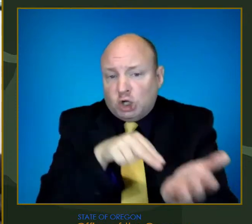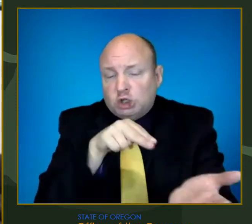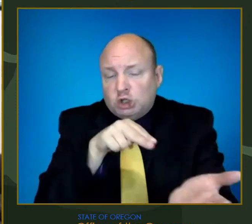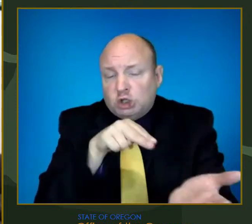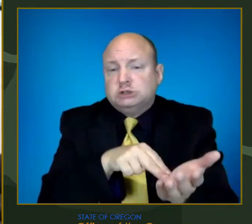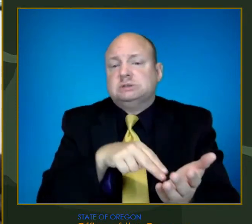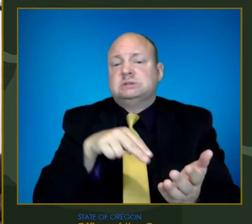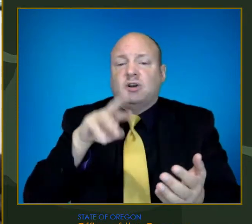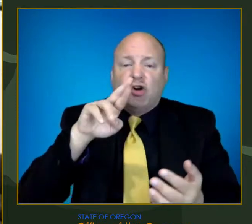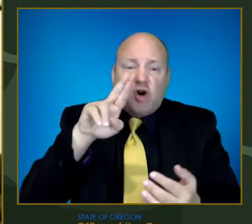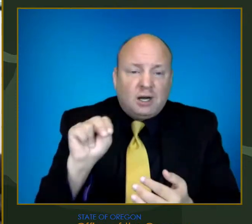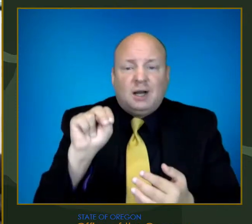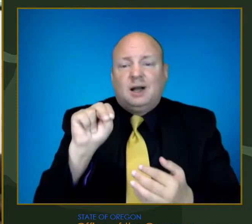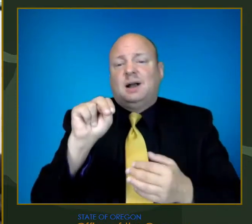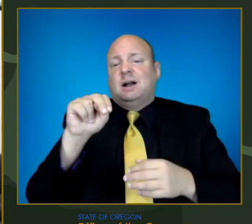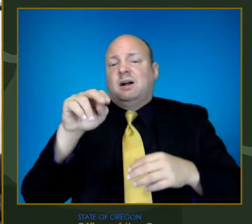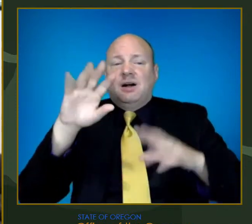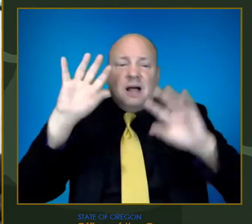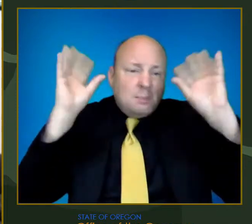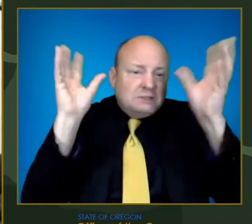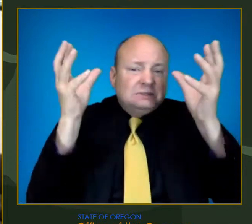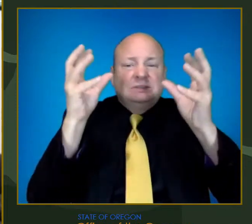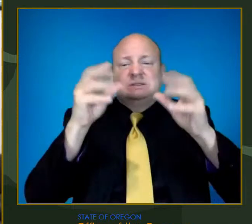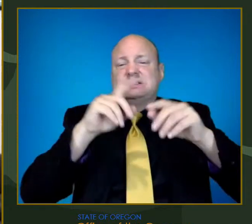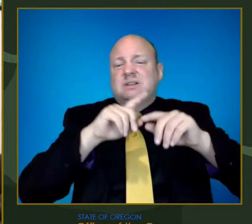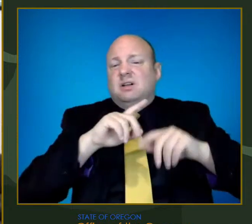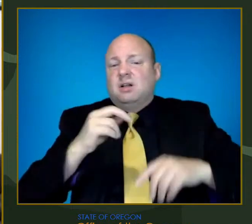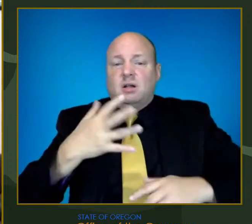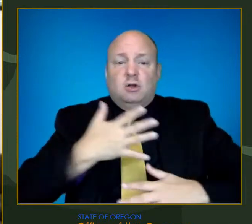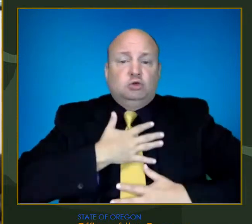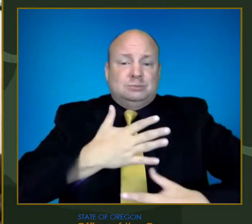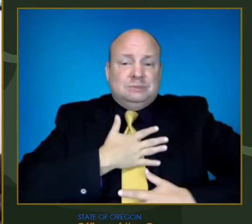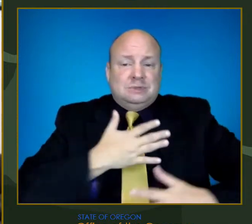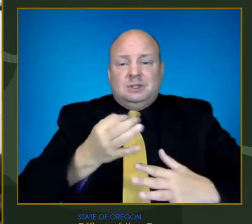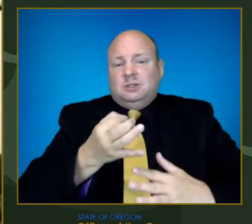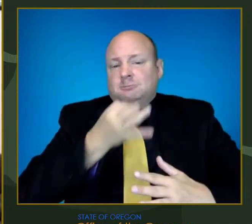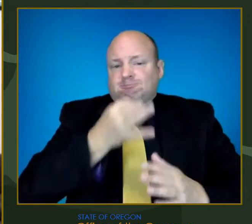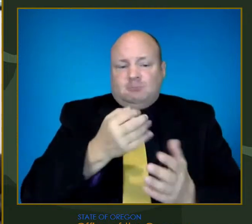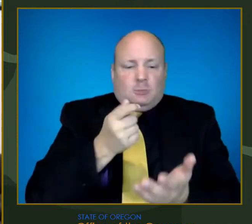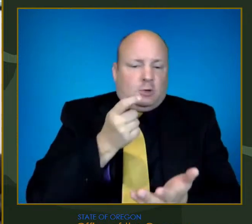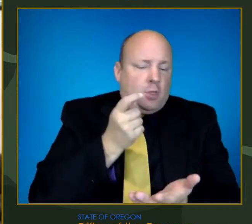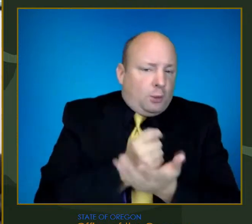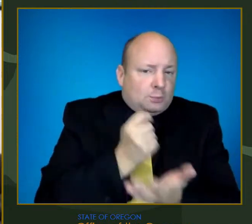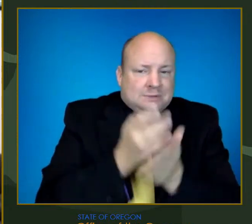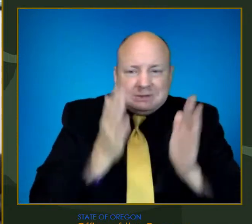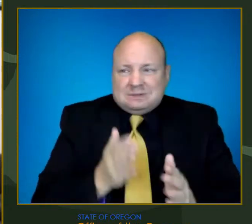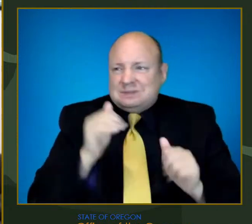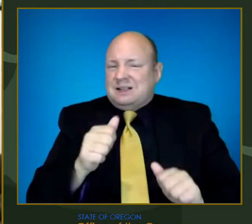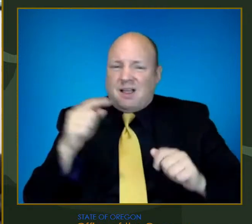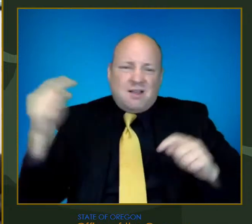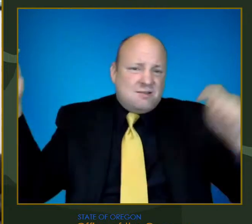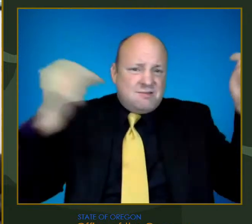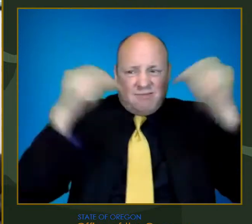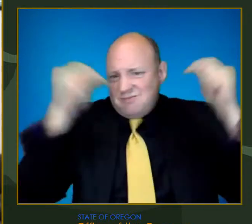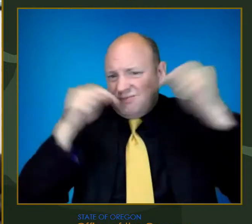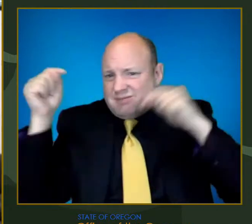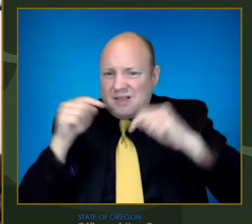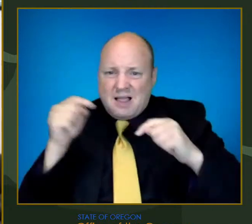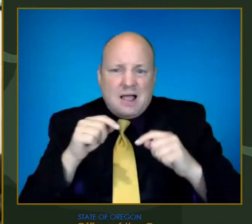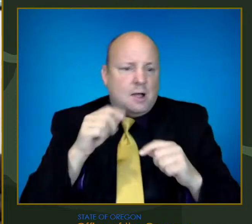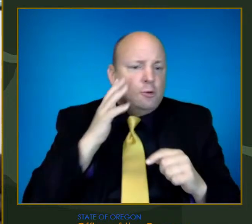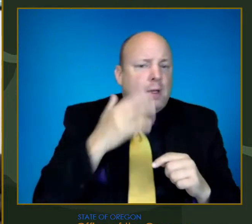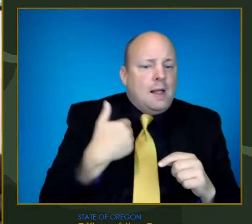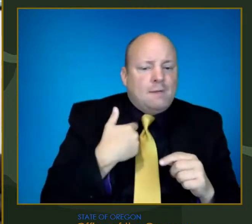and 100 respiratory therapists from other states. These staff would serve temporary assignments in Central and Southern